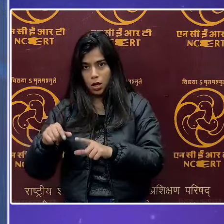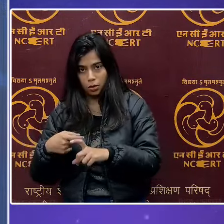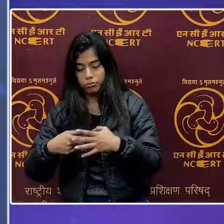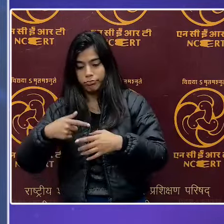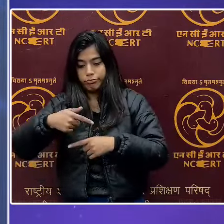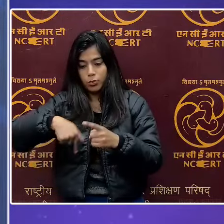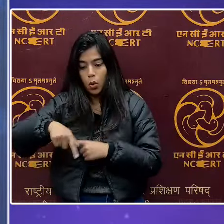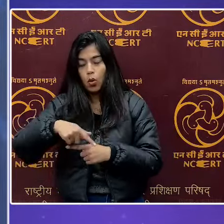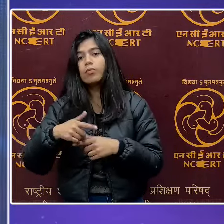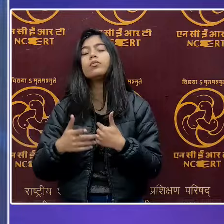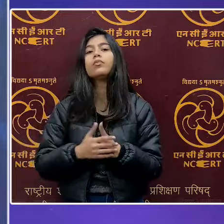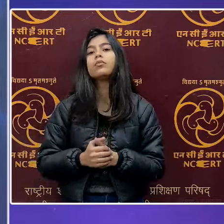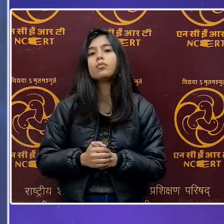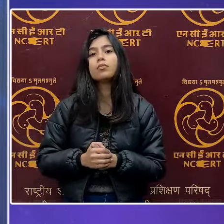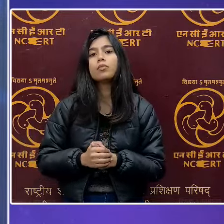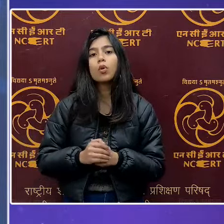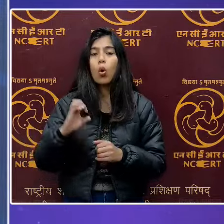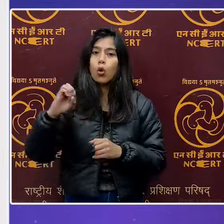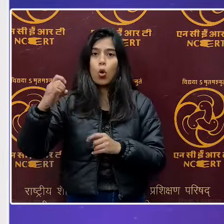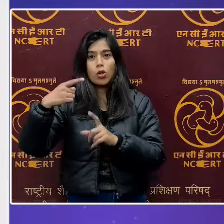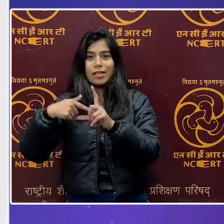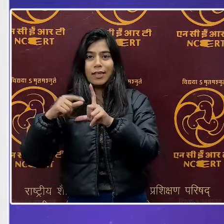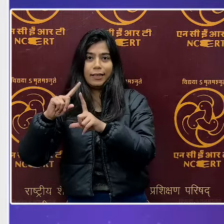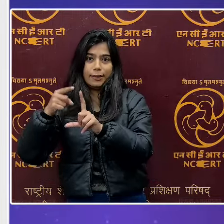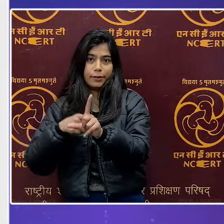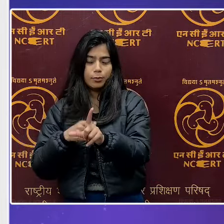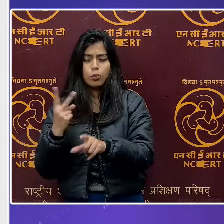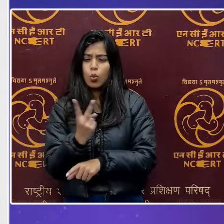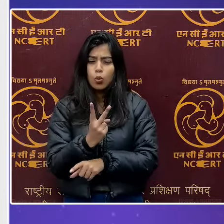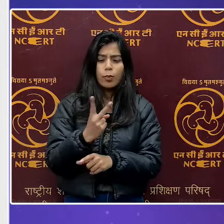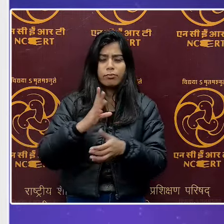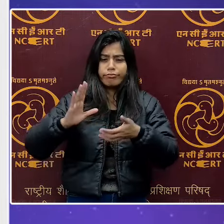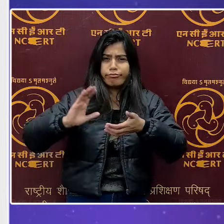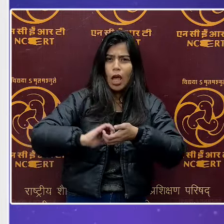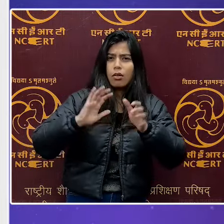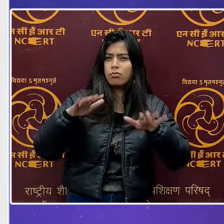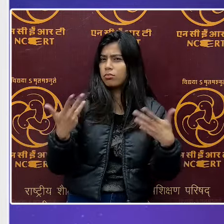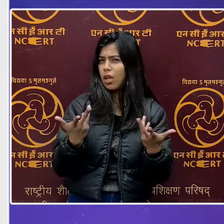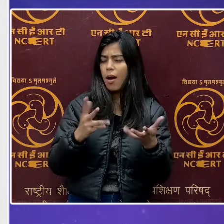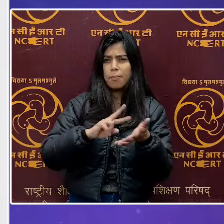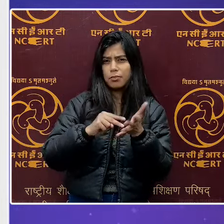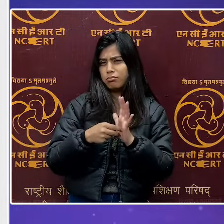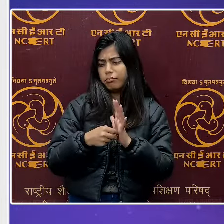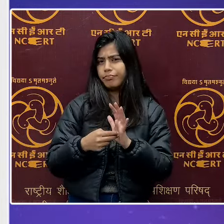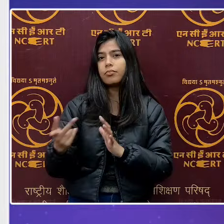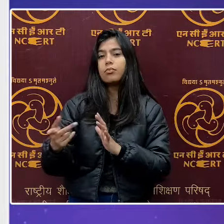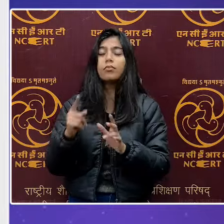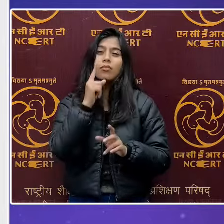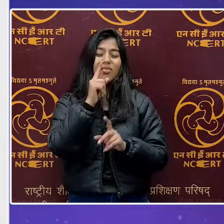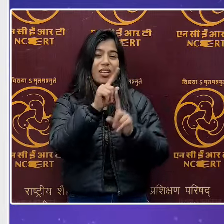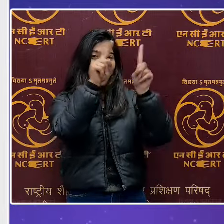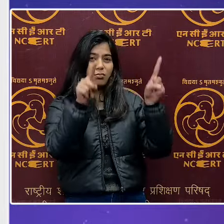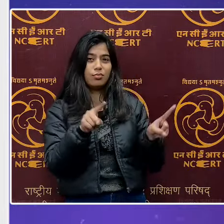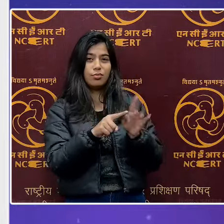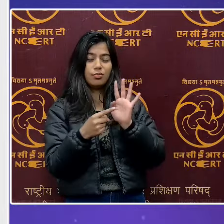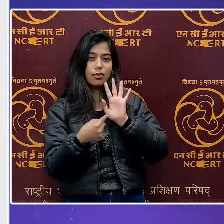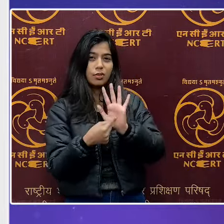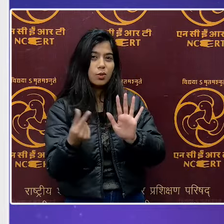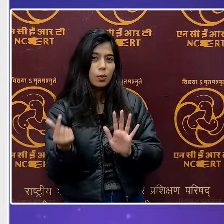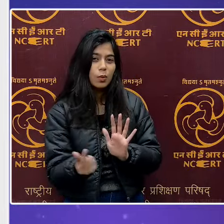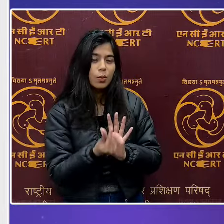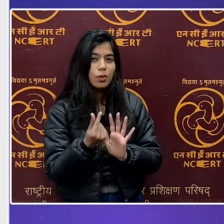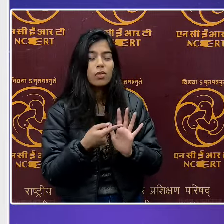motion. Okay. Okay. Now we have here, I am showing you a diagram. We have taken